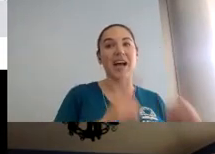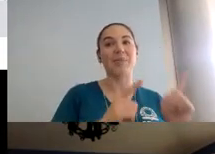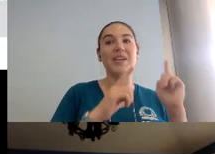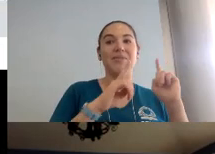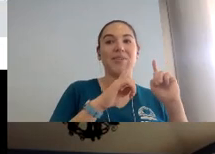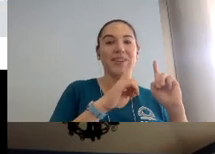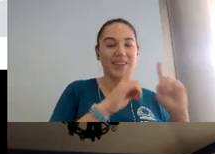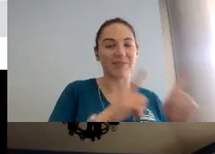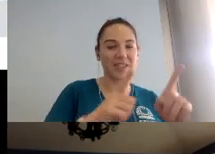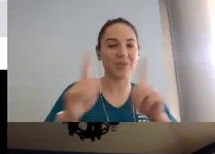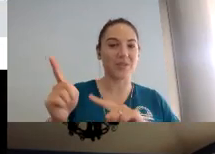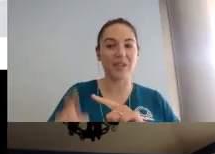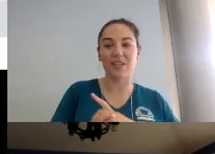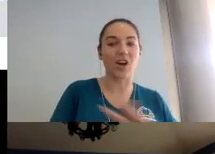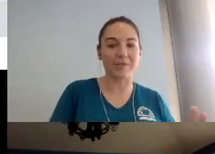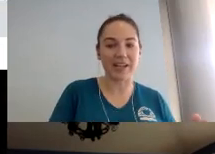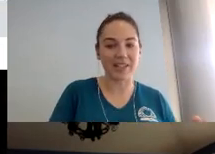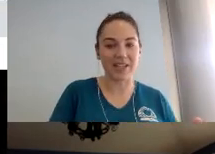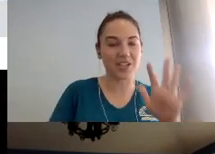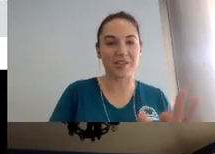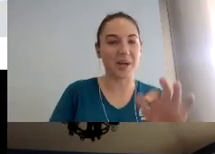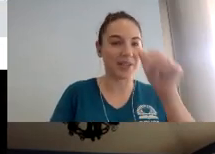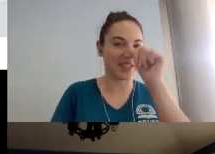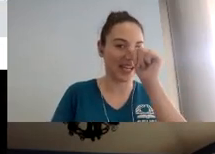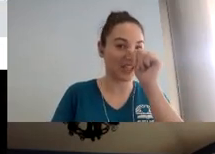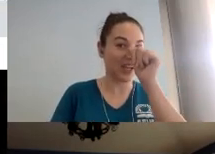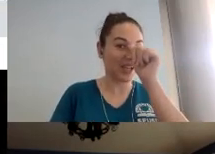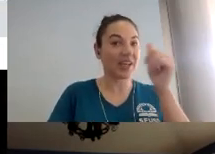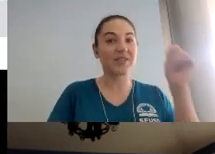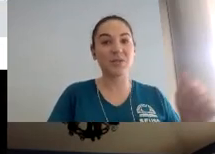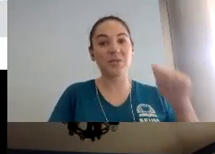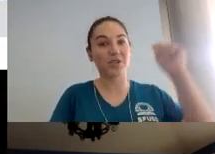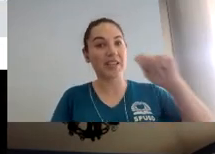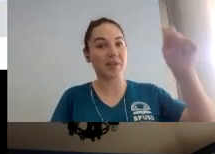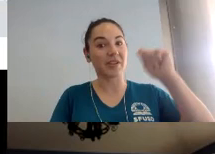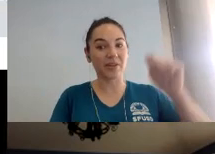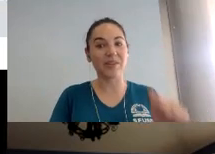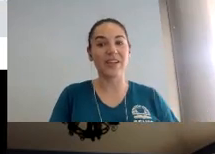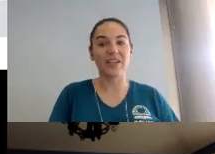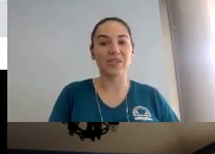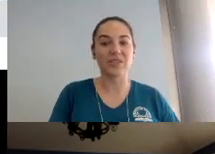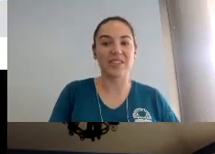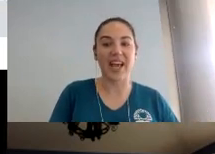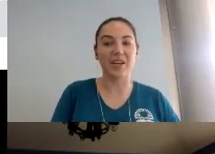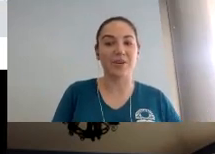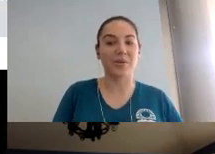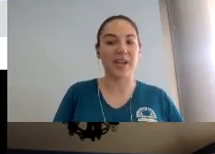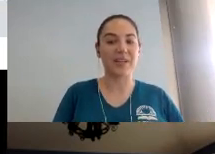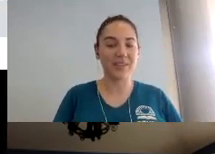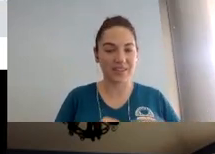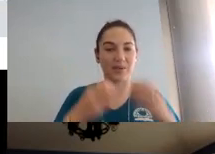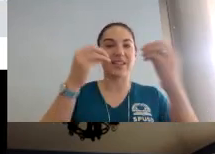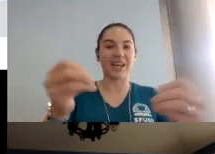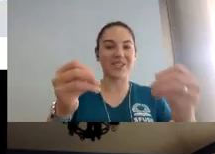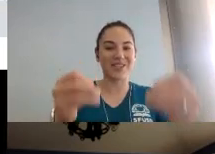make a copy for every single student, it's automatically attached. Their copy is attached. If students are creating something on their own, you'll see there's this add or create